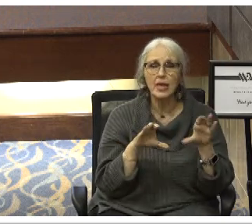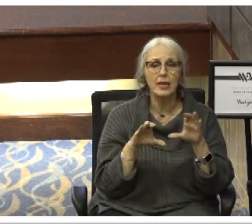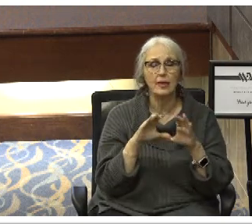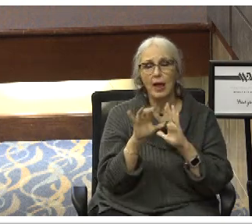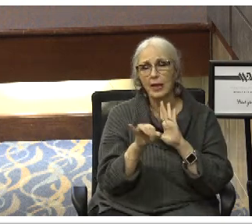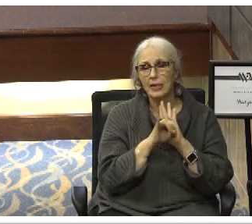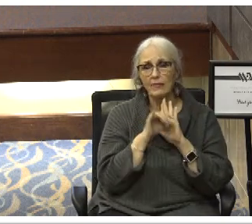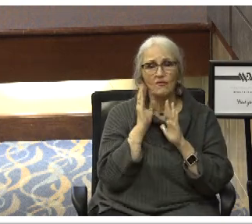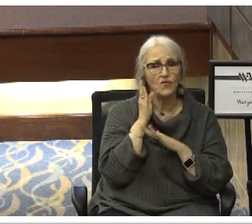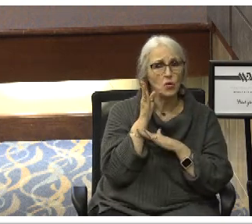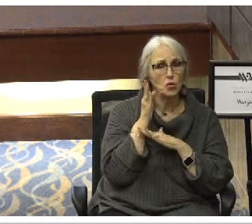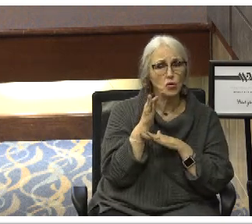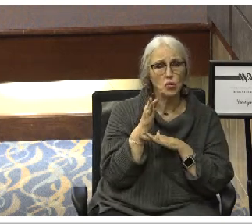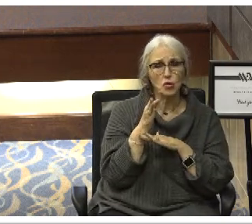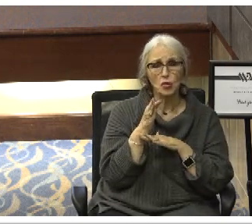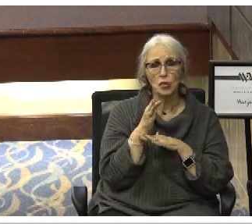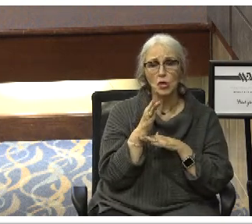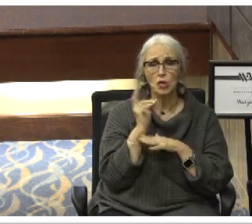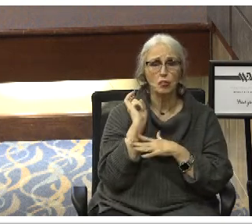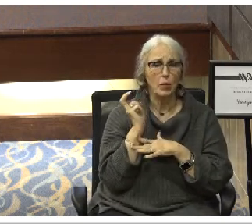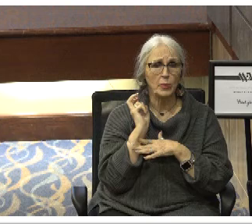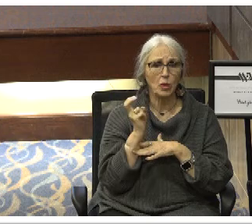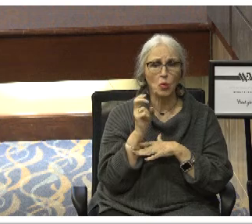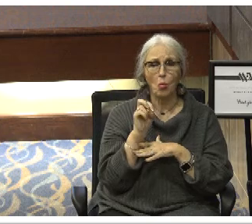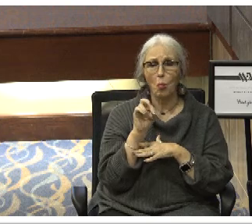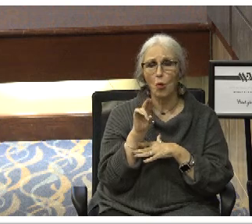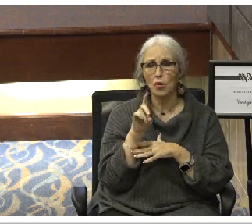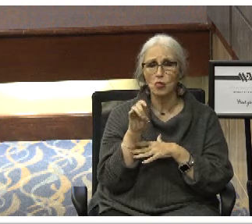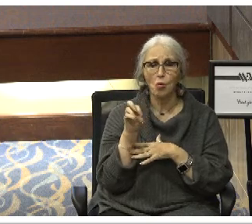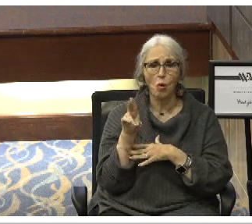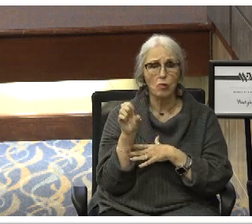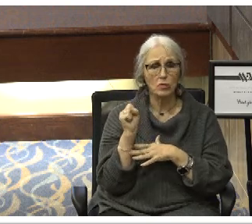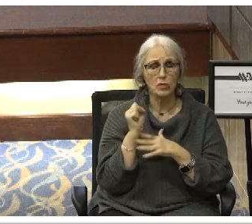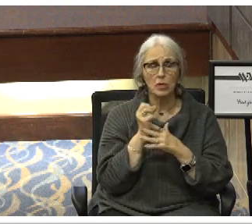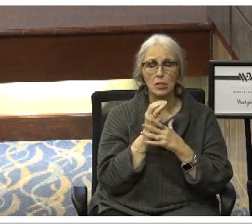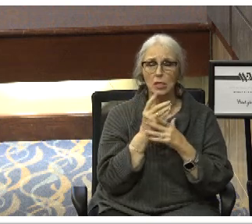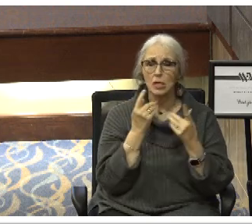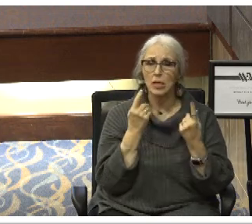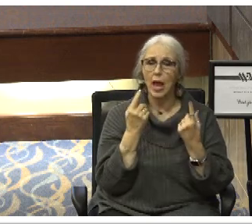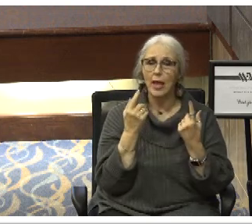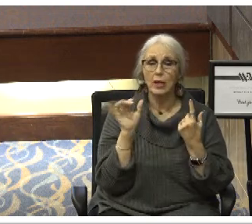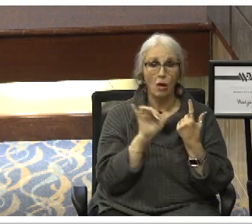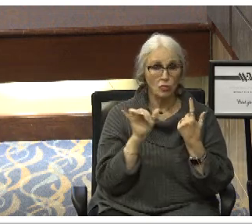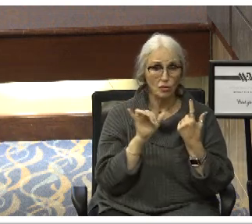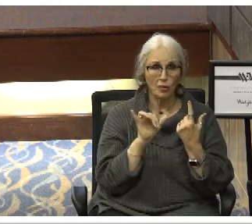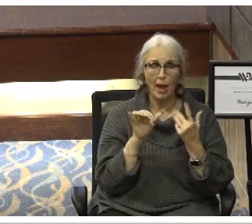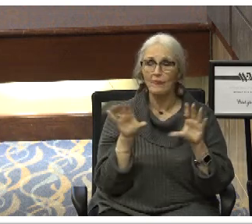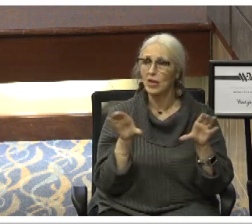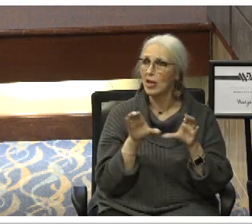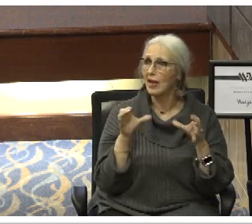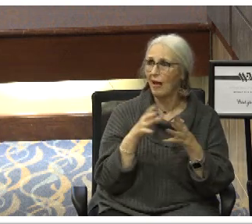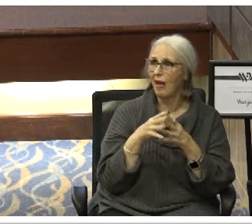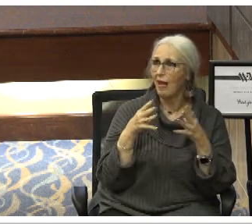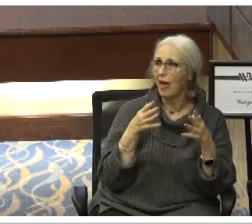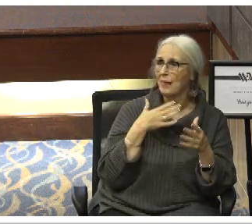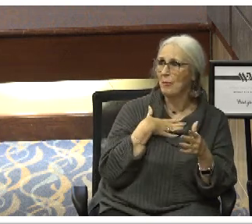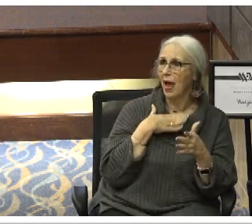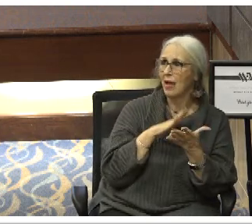and future active transportation corridors. We're also doing something that I've done this a lot in my